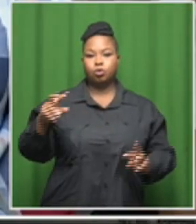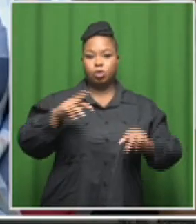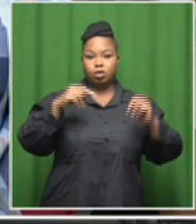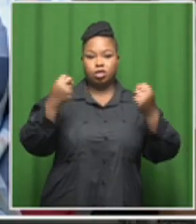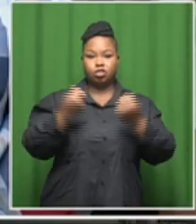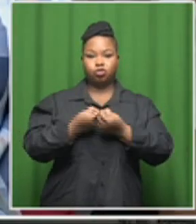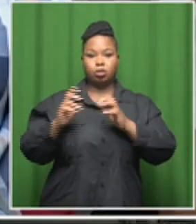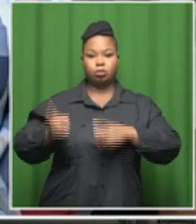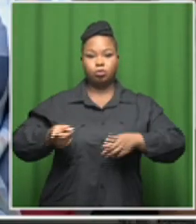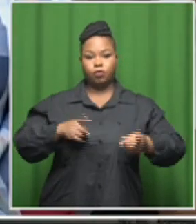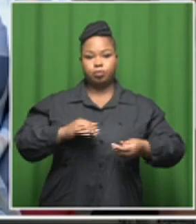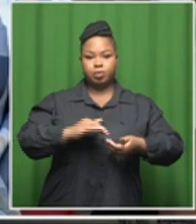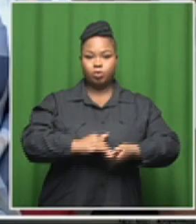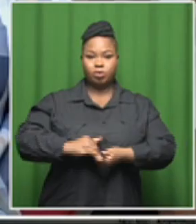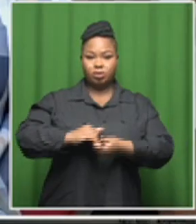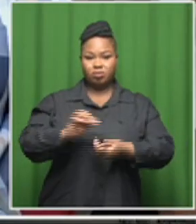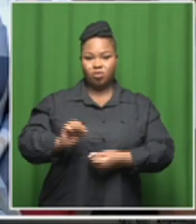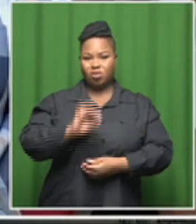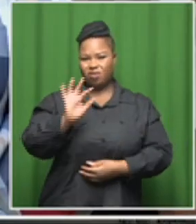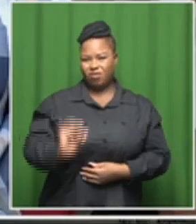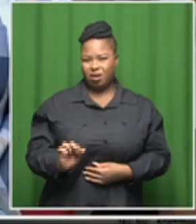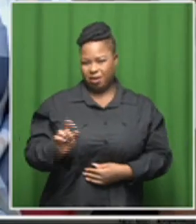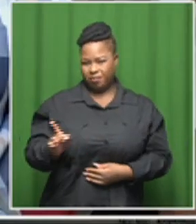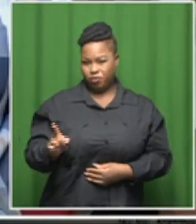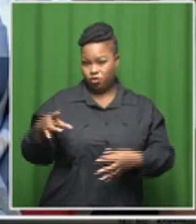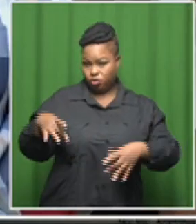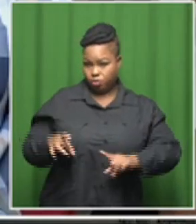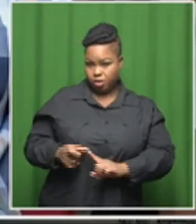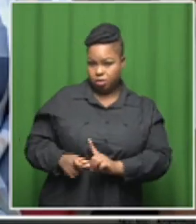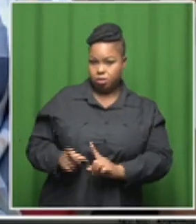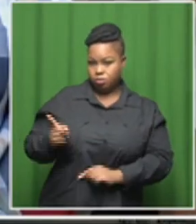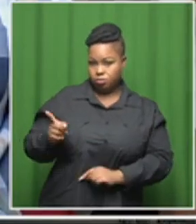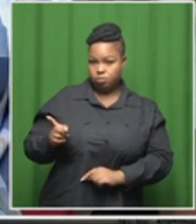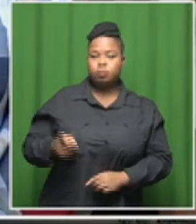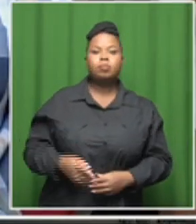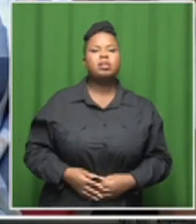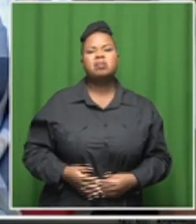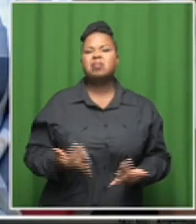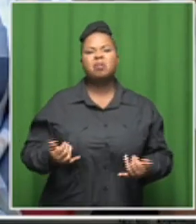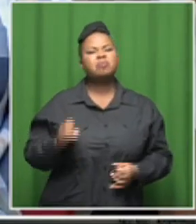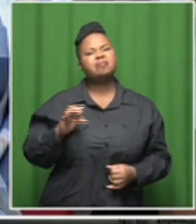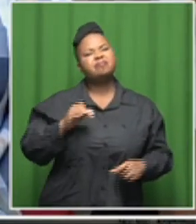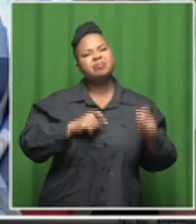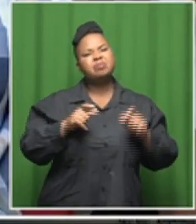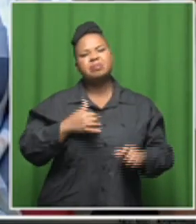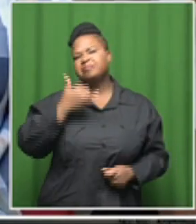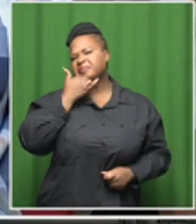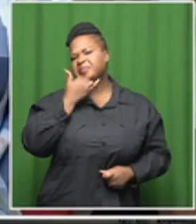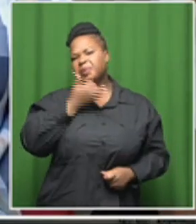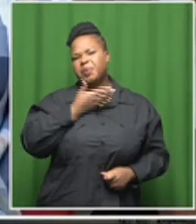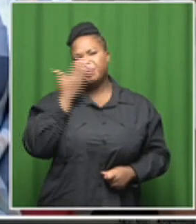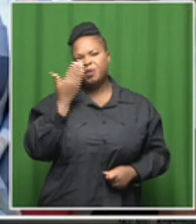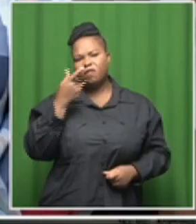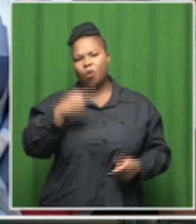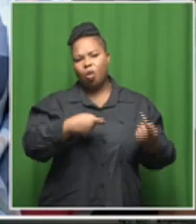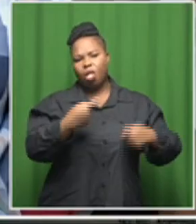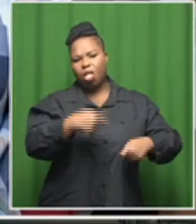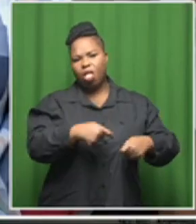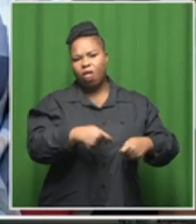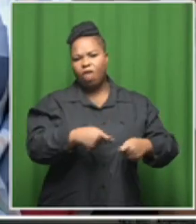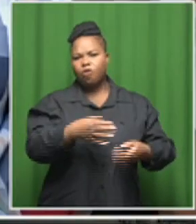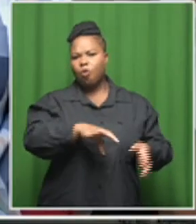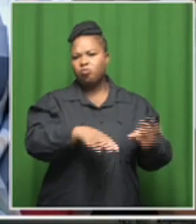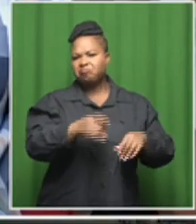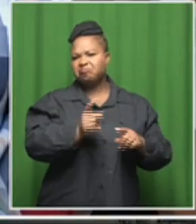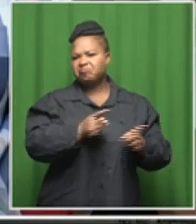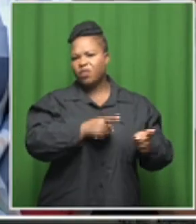If people are unhappy about their Stokvel, the situation they find themselves in, are you the port of call for